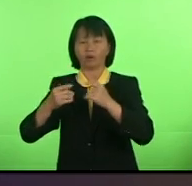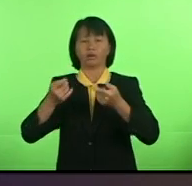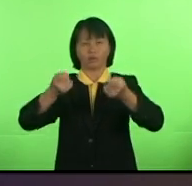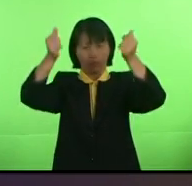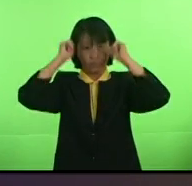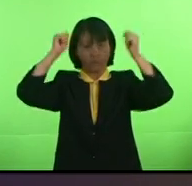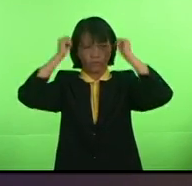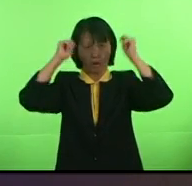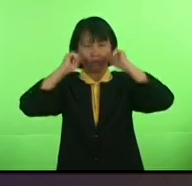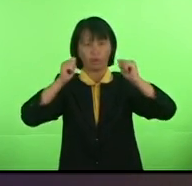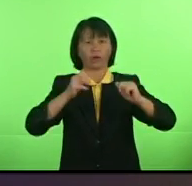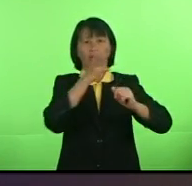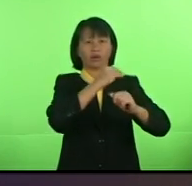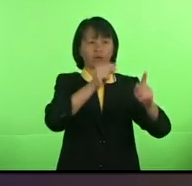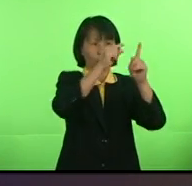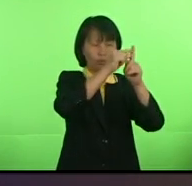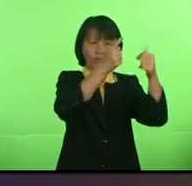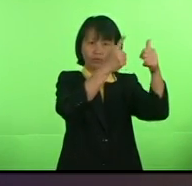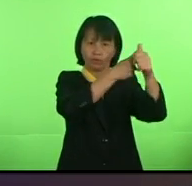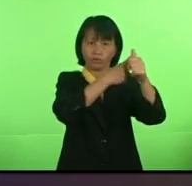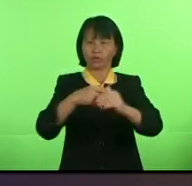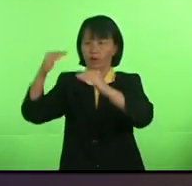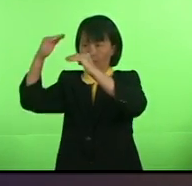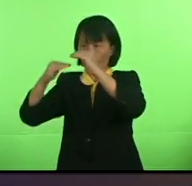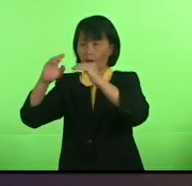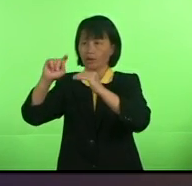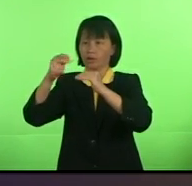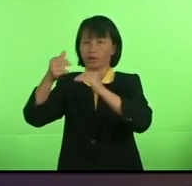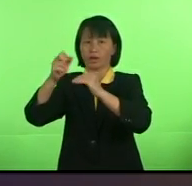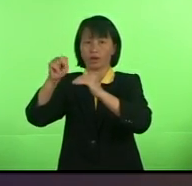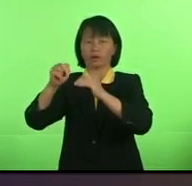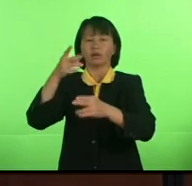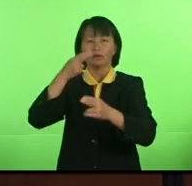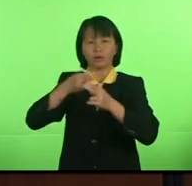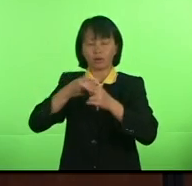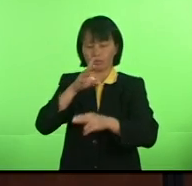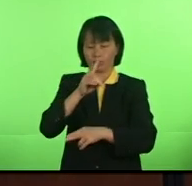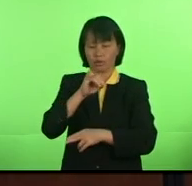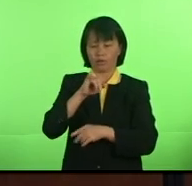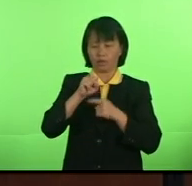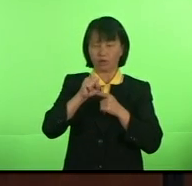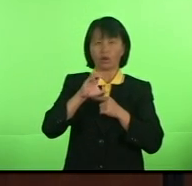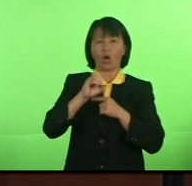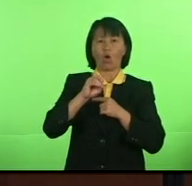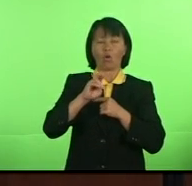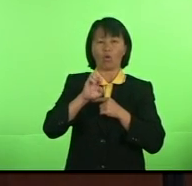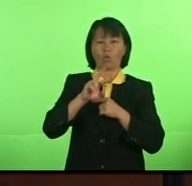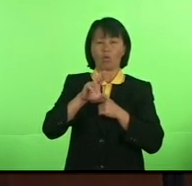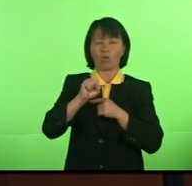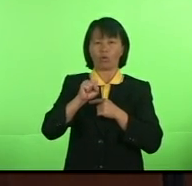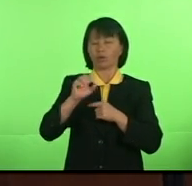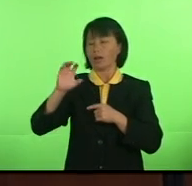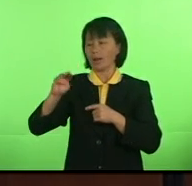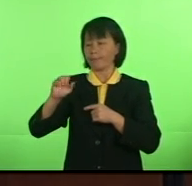So, the first and the then here are discourse markers. Alright? Addition